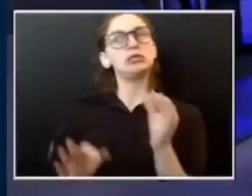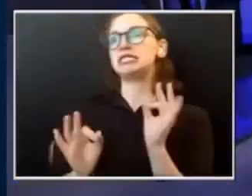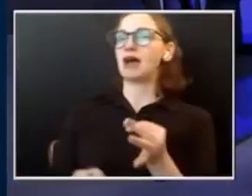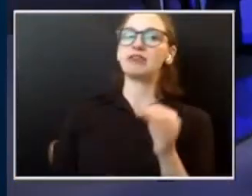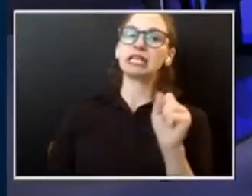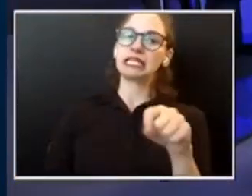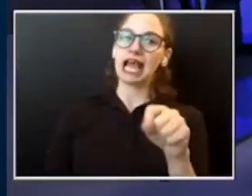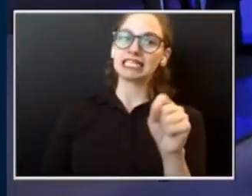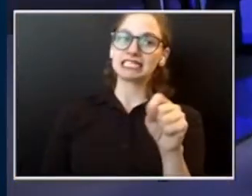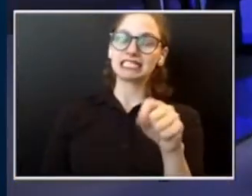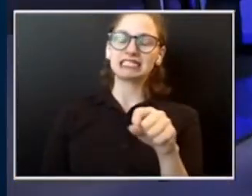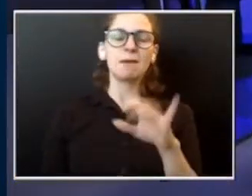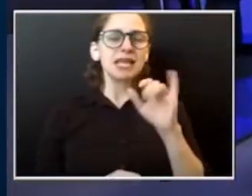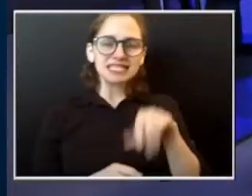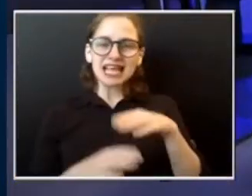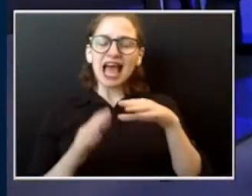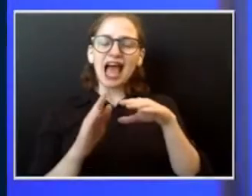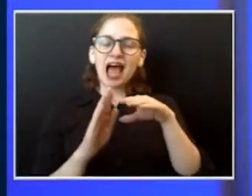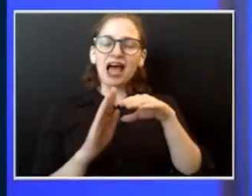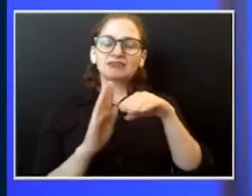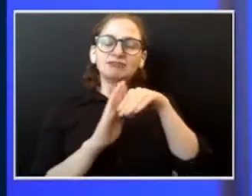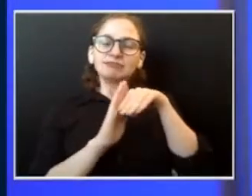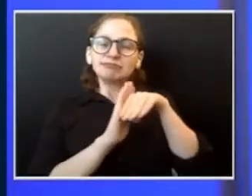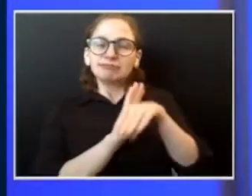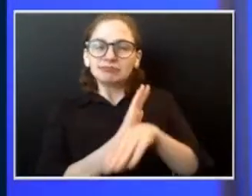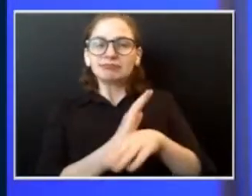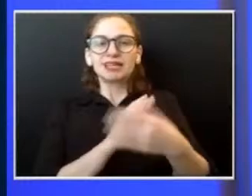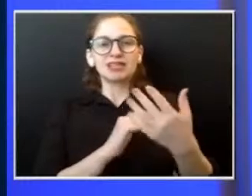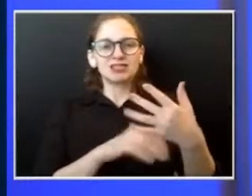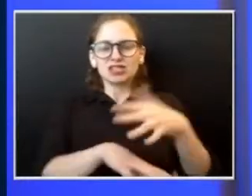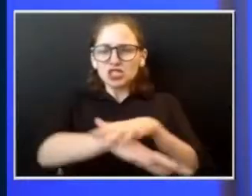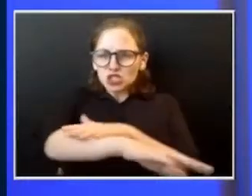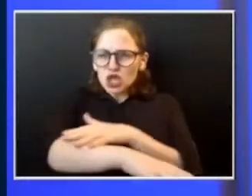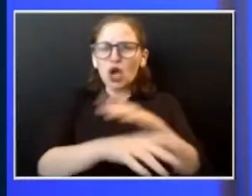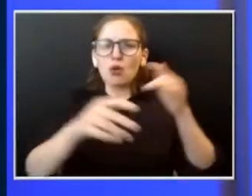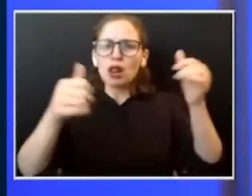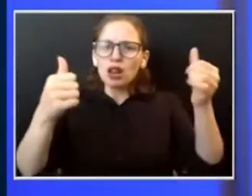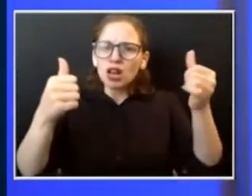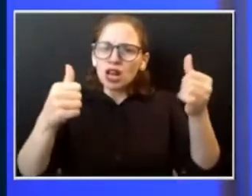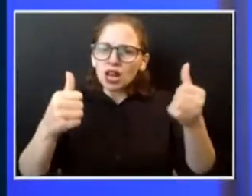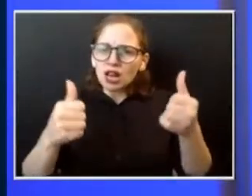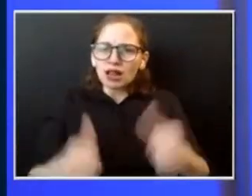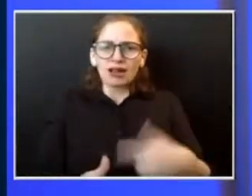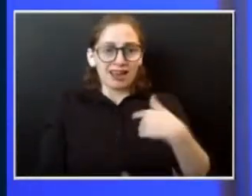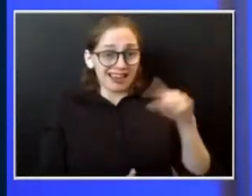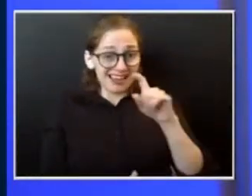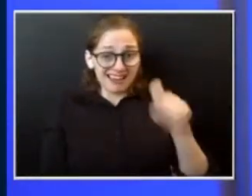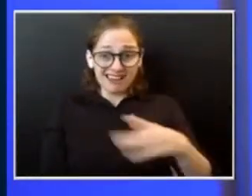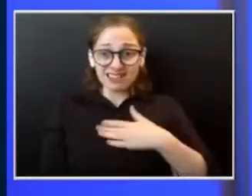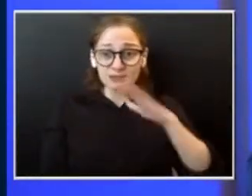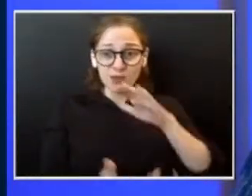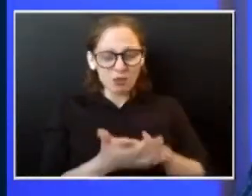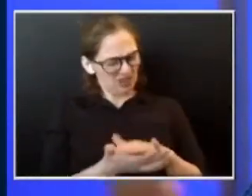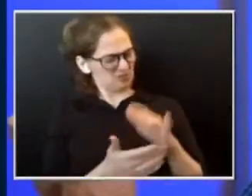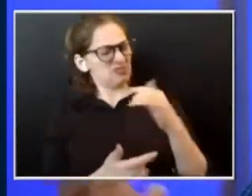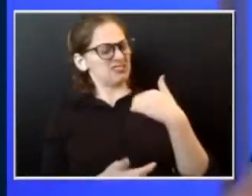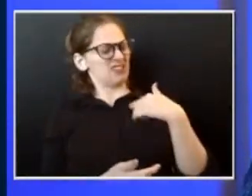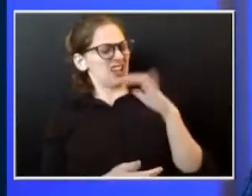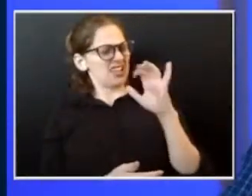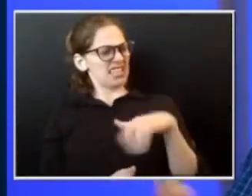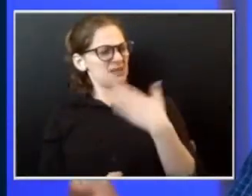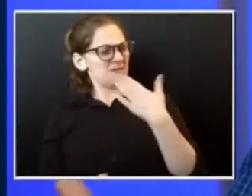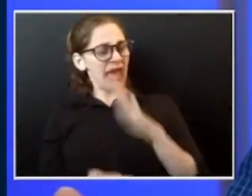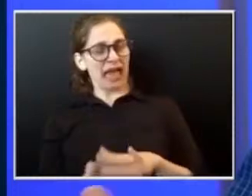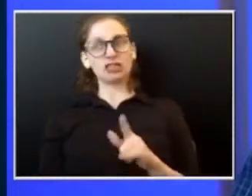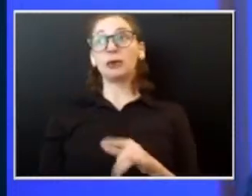It's crazy. I asked my wife, was I that bad? She goes, yeah, you were bad. I go, wow.